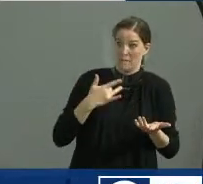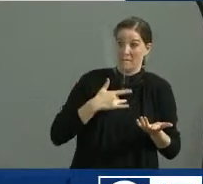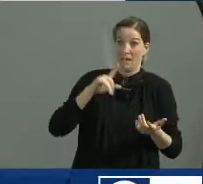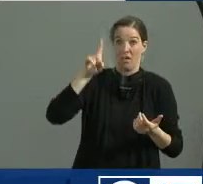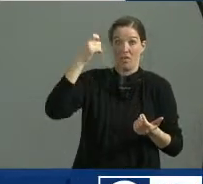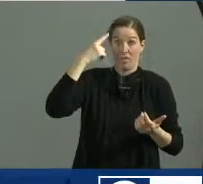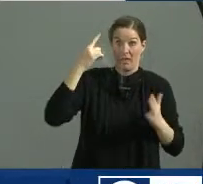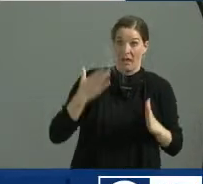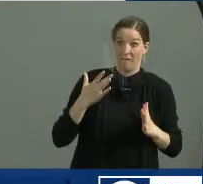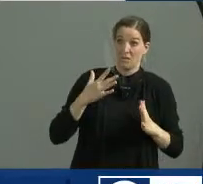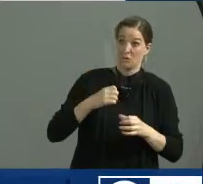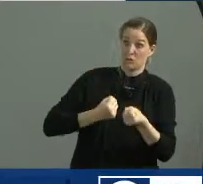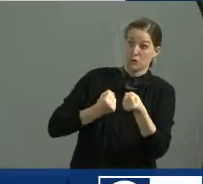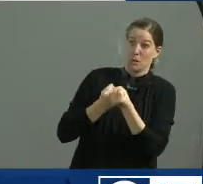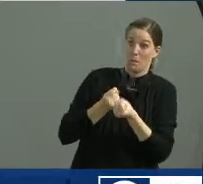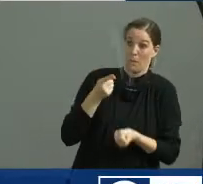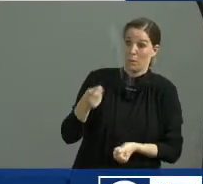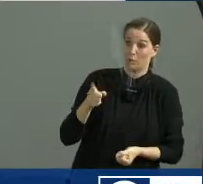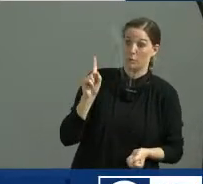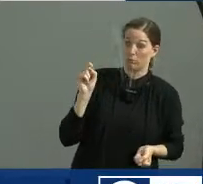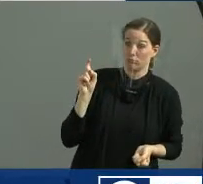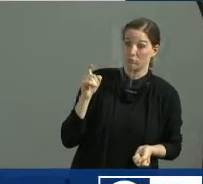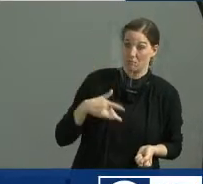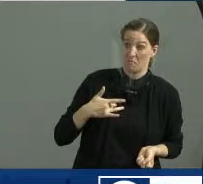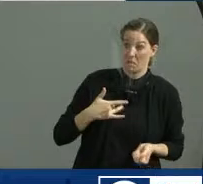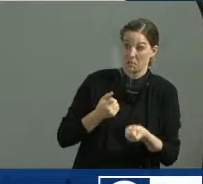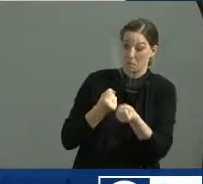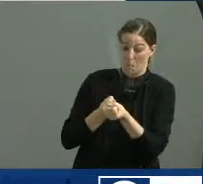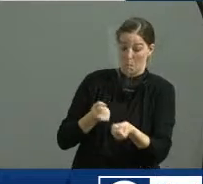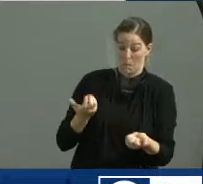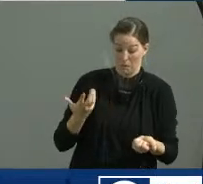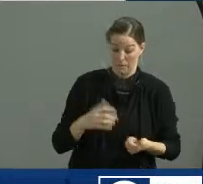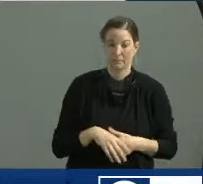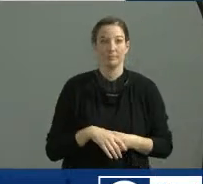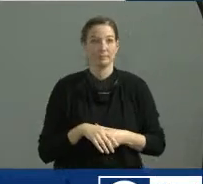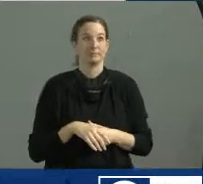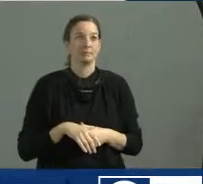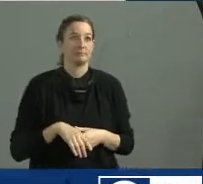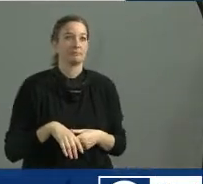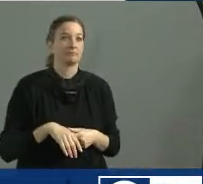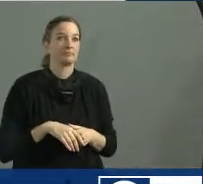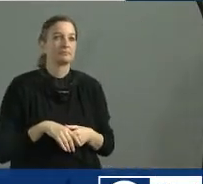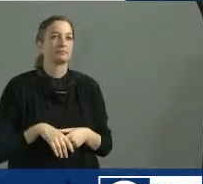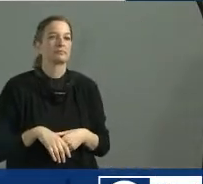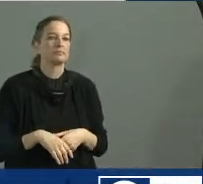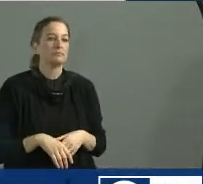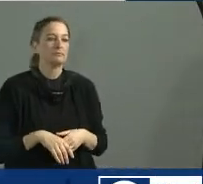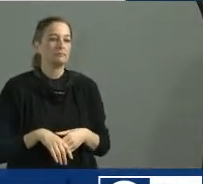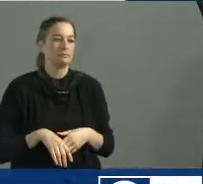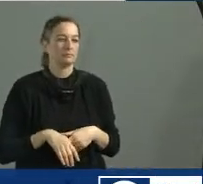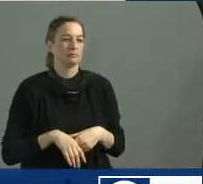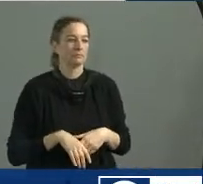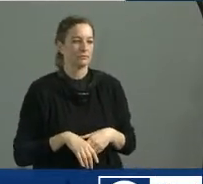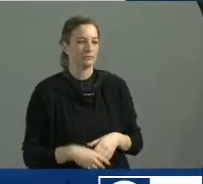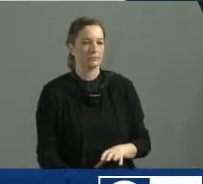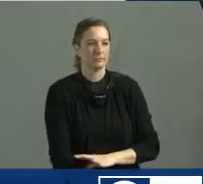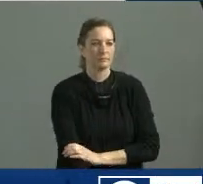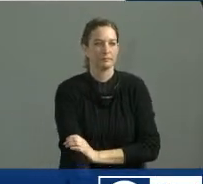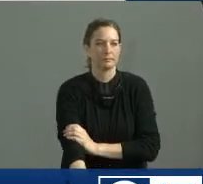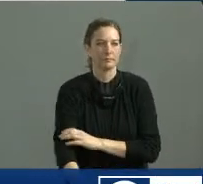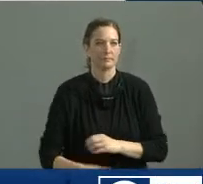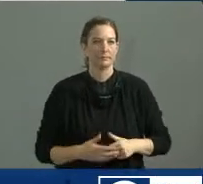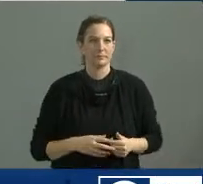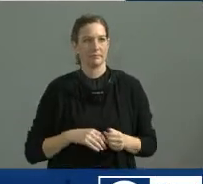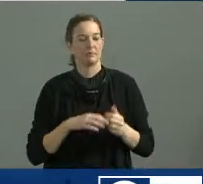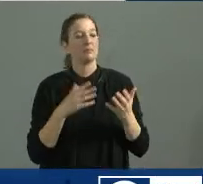in the last couple of weeks? Yeah, absolutely. That's my first question. Okay. So I would say, you